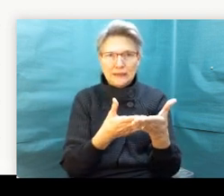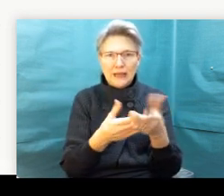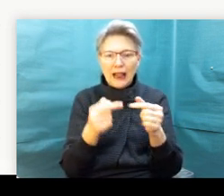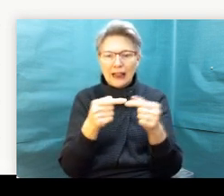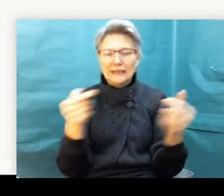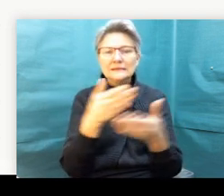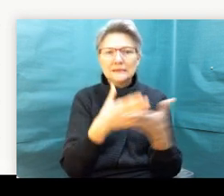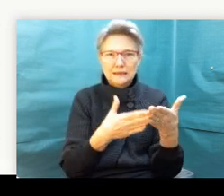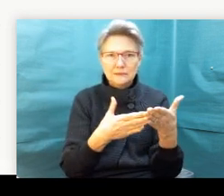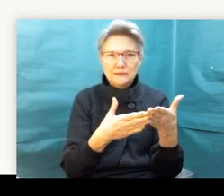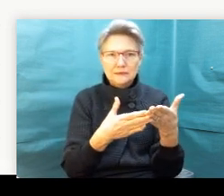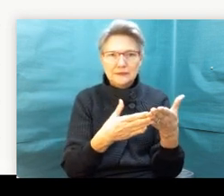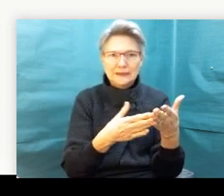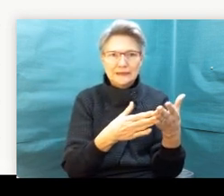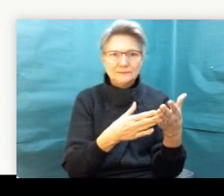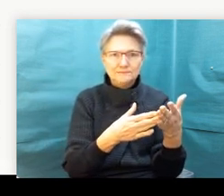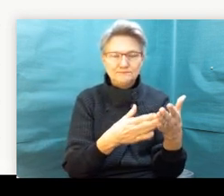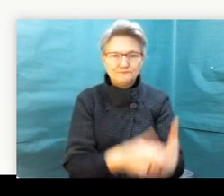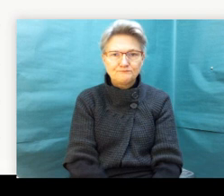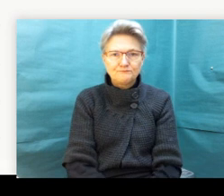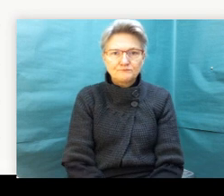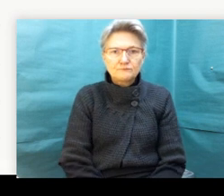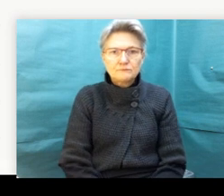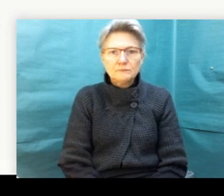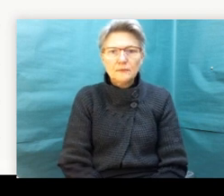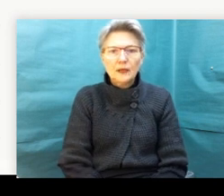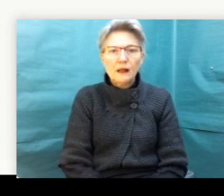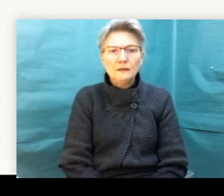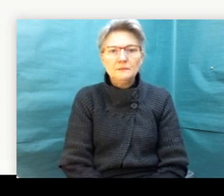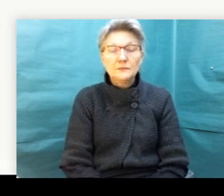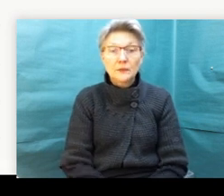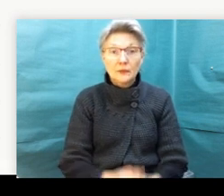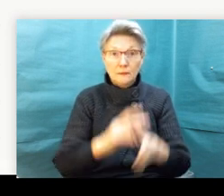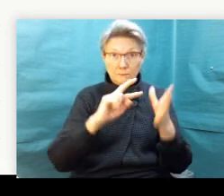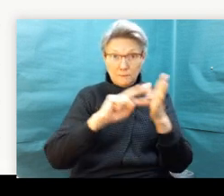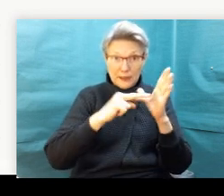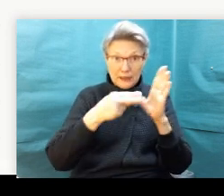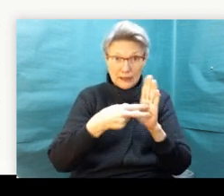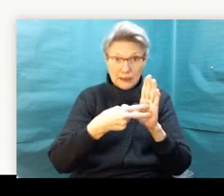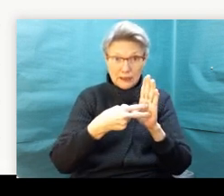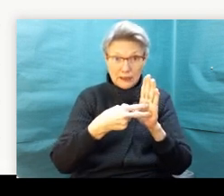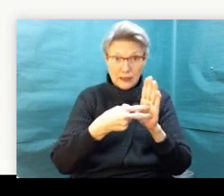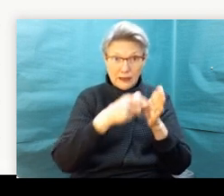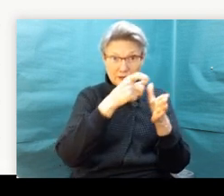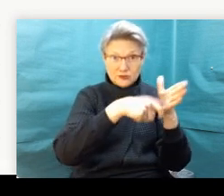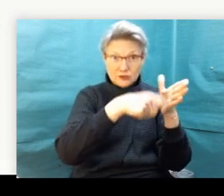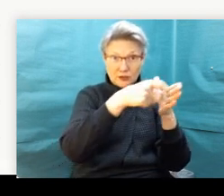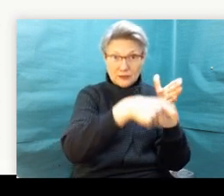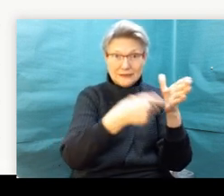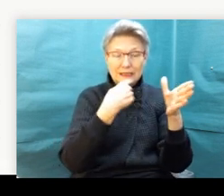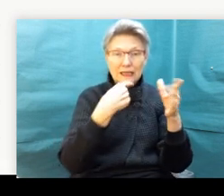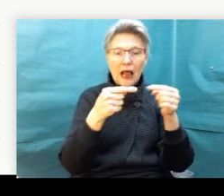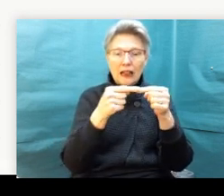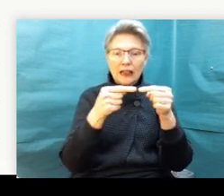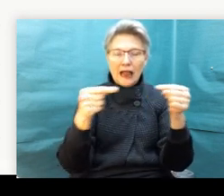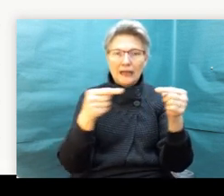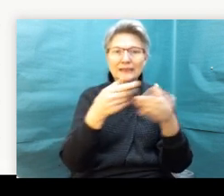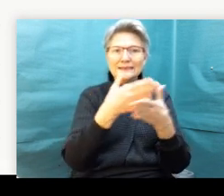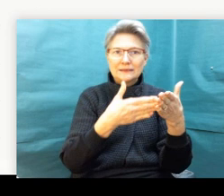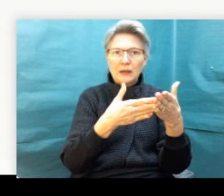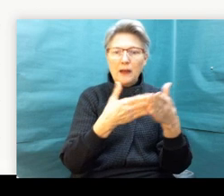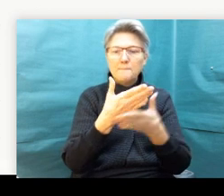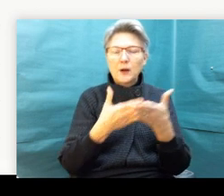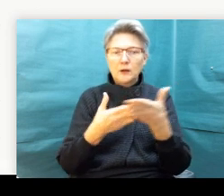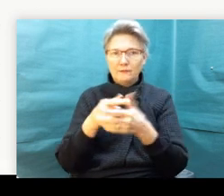segment here has a starting point and an ending point. And our definition on our chart says a line segment is part of